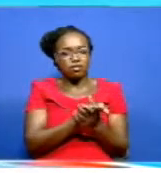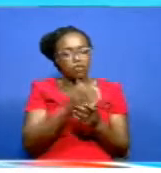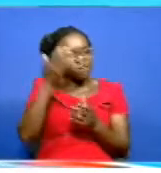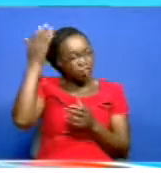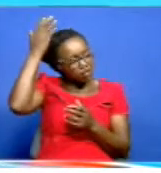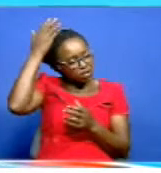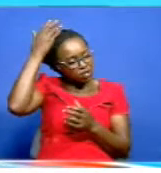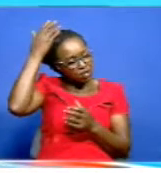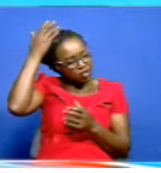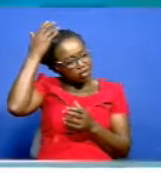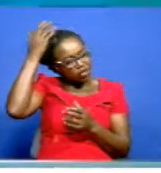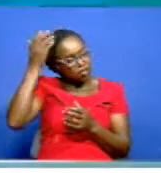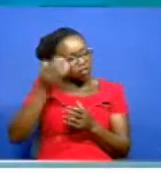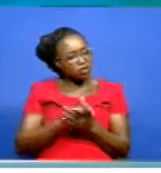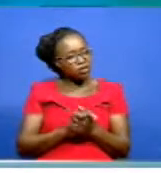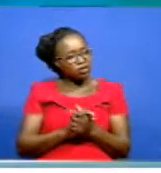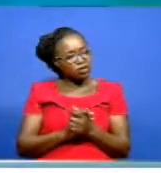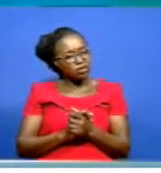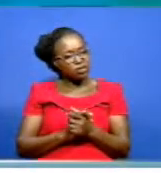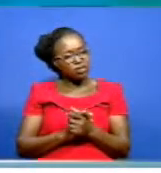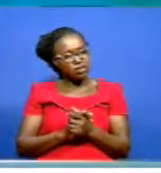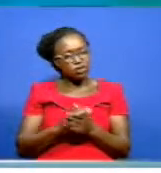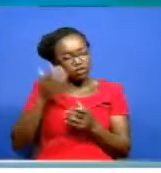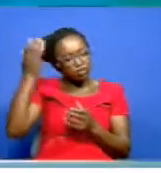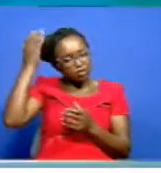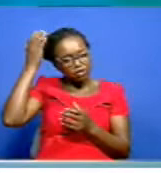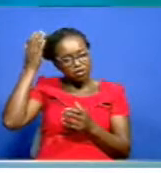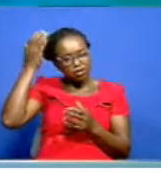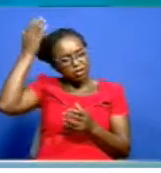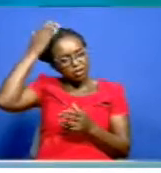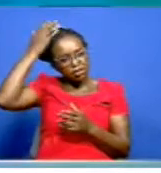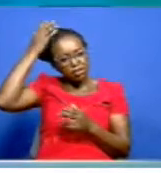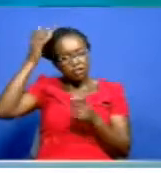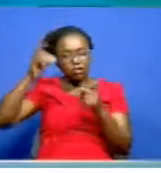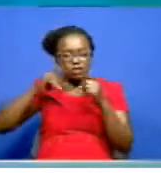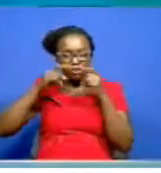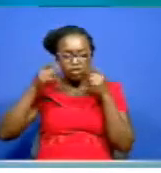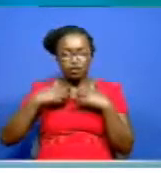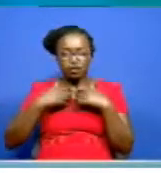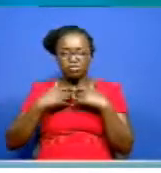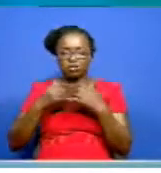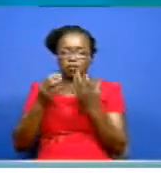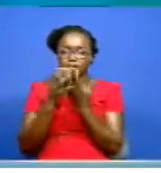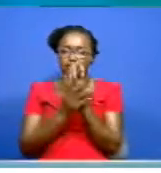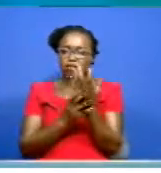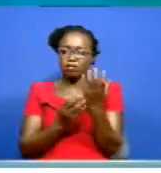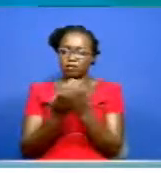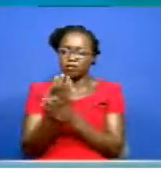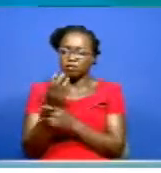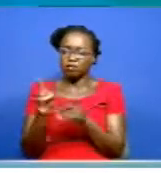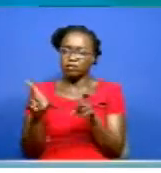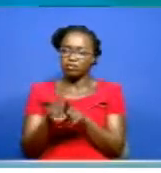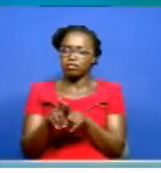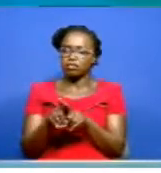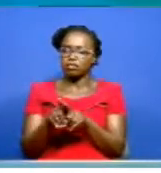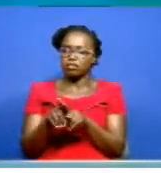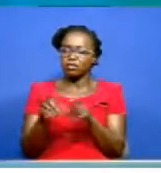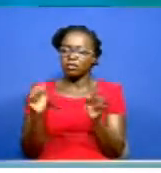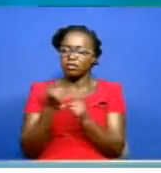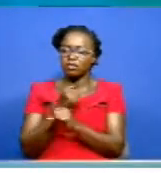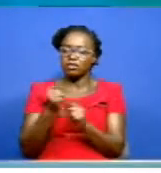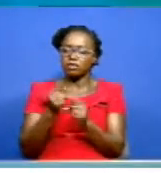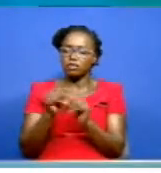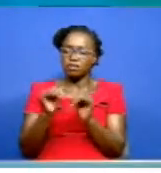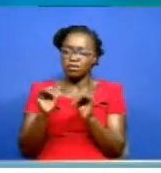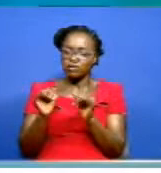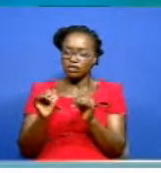nurses. Yes, they are wearing the masks, but they're not wearing the gloves, because it's not necessary. You're just giving an